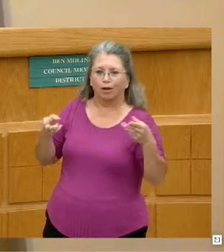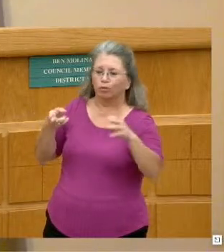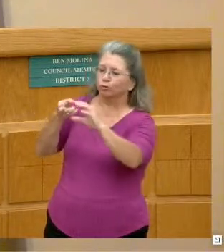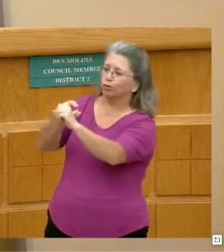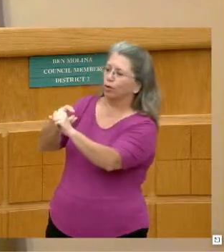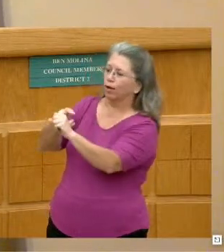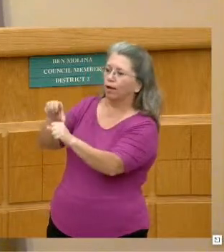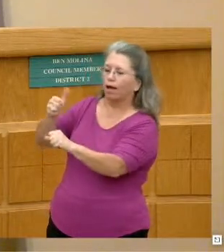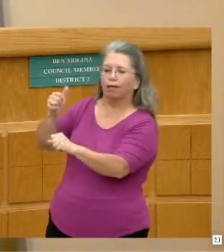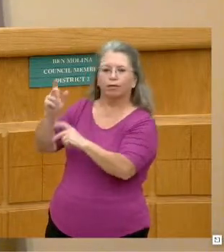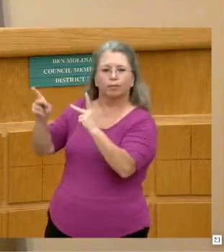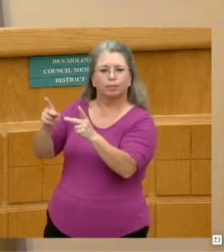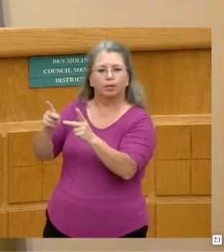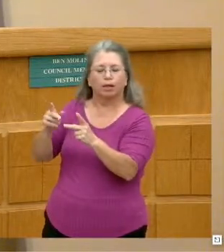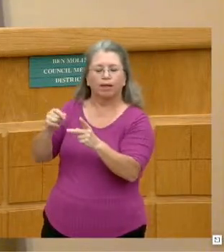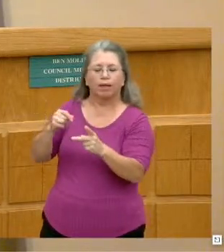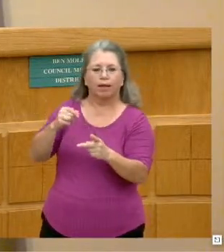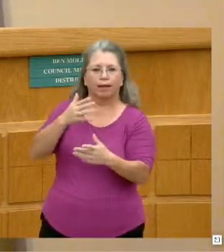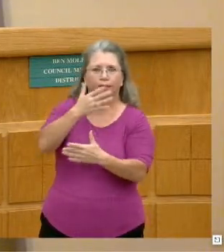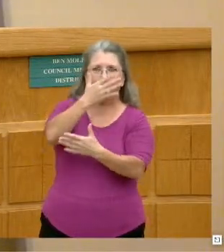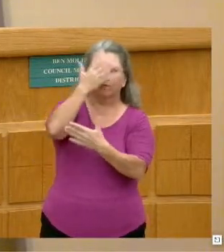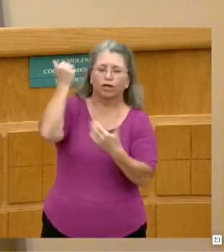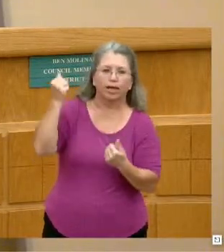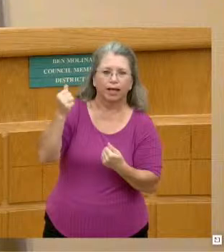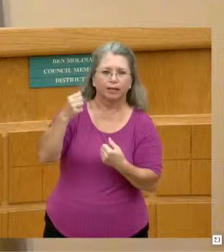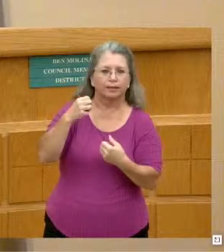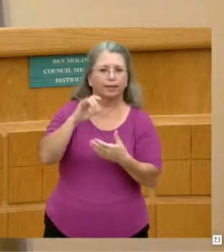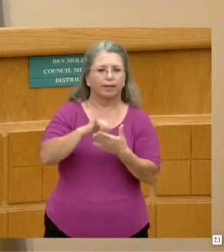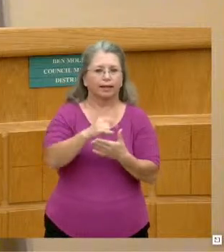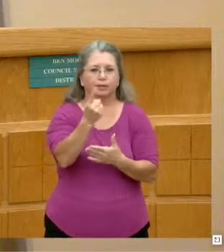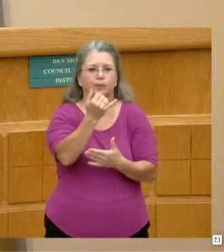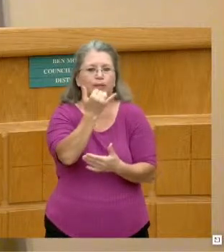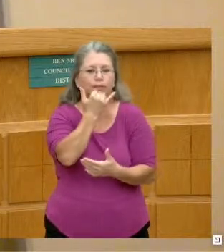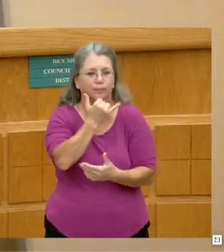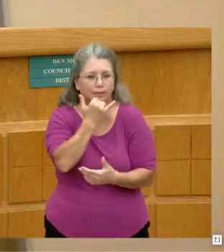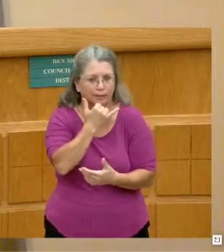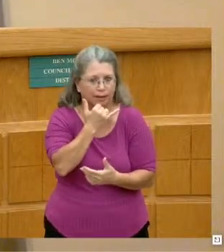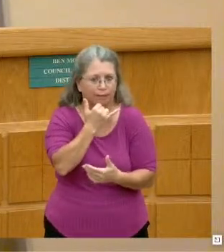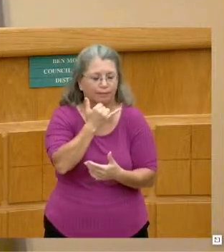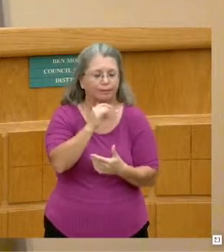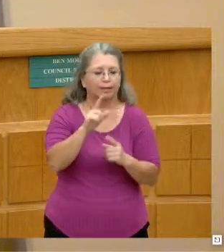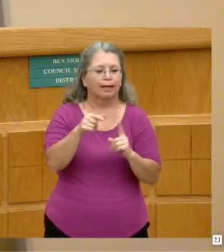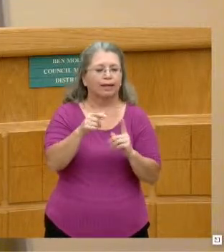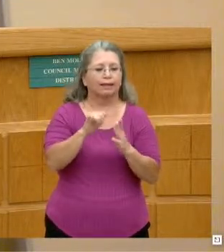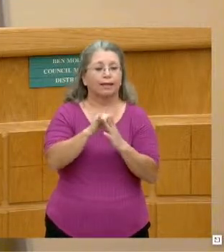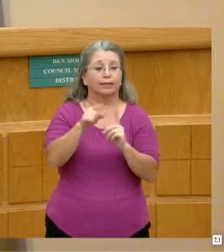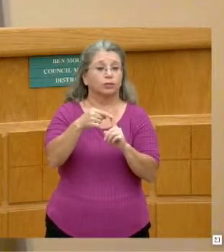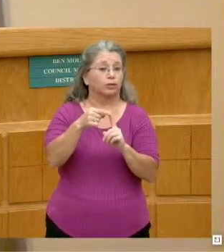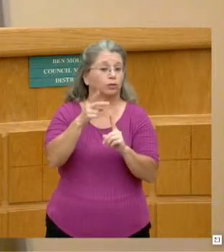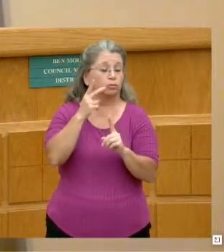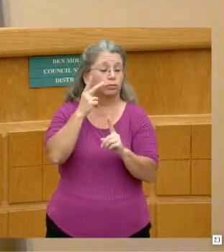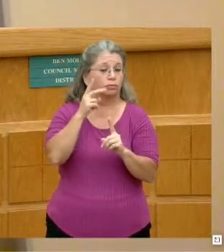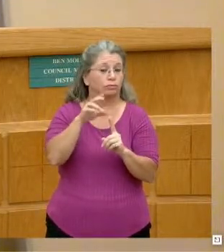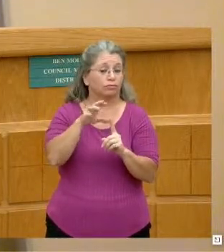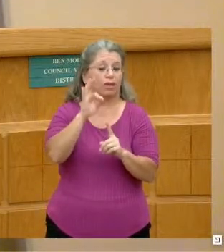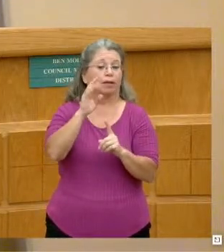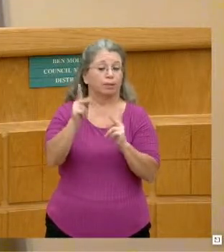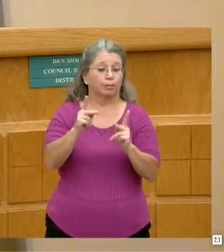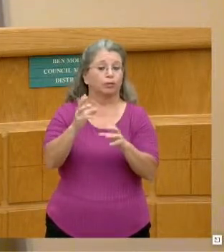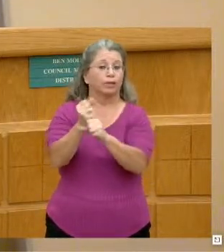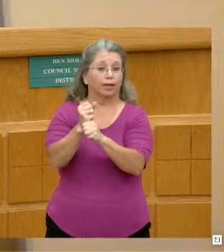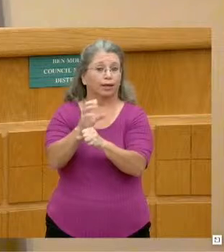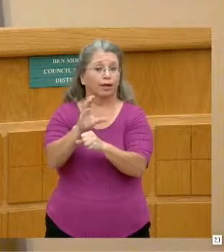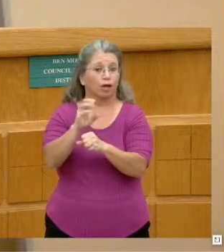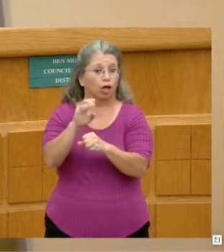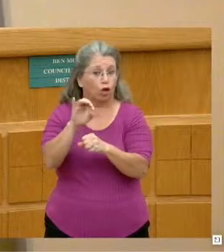they normally do things, and so they make that mistake. And that's where sometimes you see people get COVID-19. The other